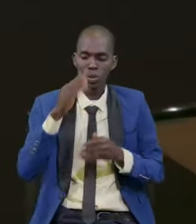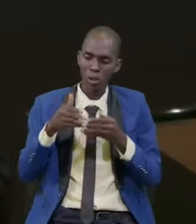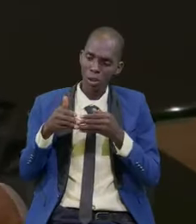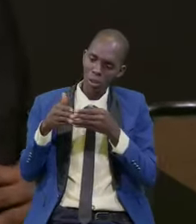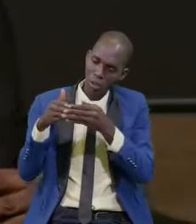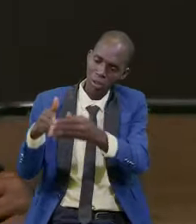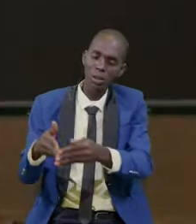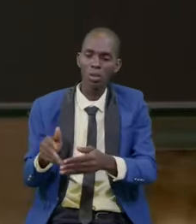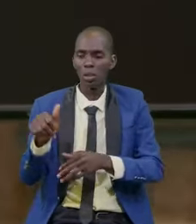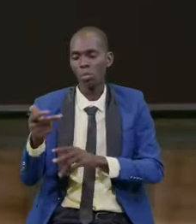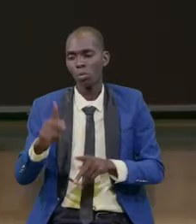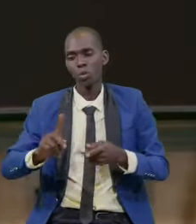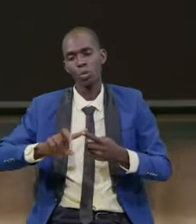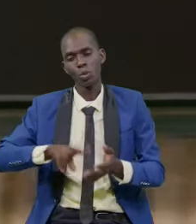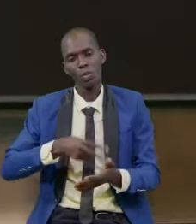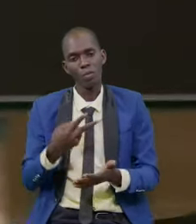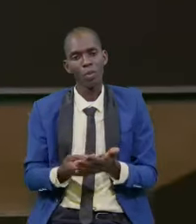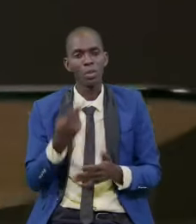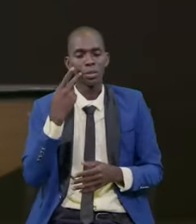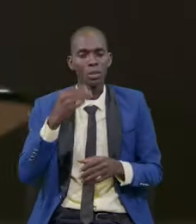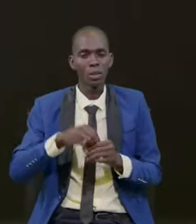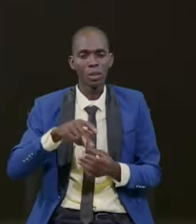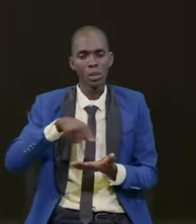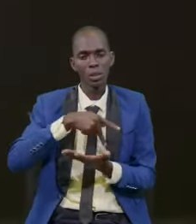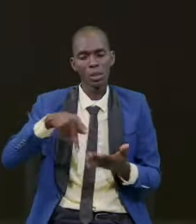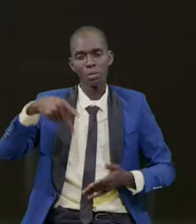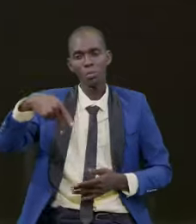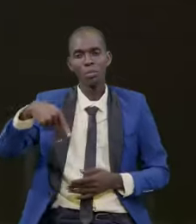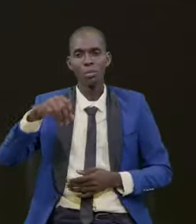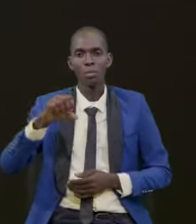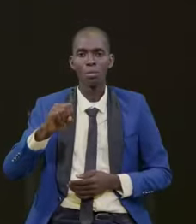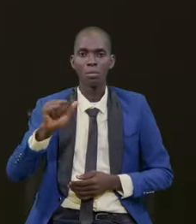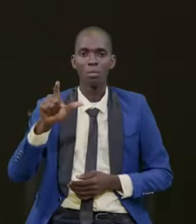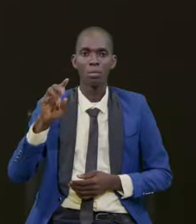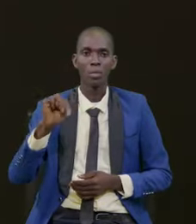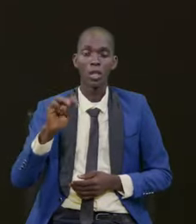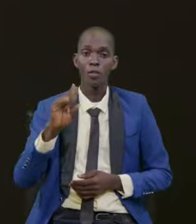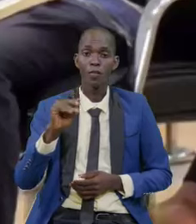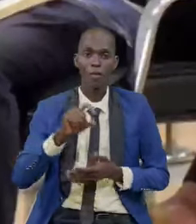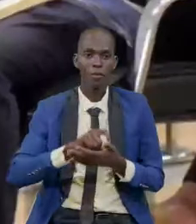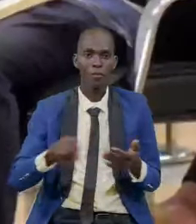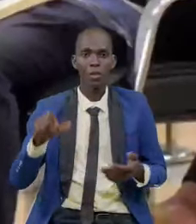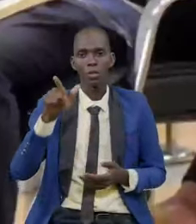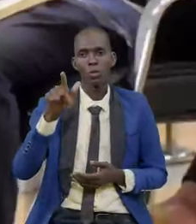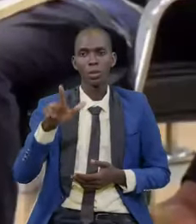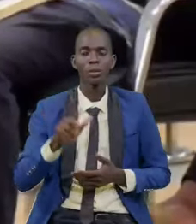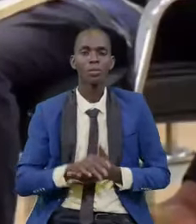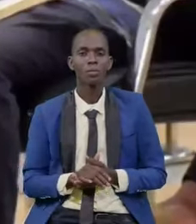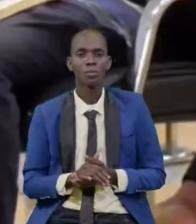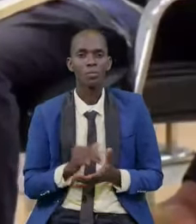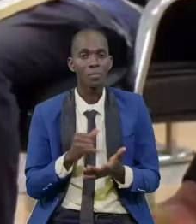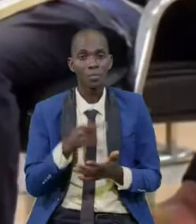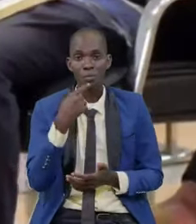astray. We're looking at Psalm 50, verse 23. Psalm 50, verse 23, it